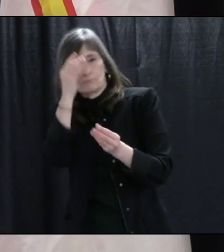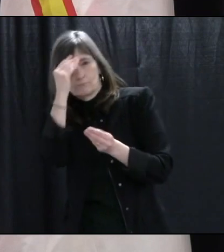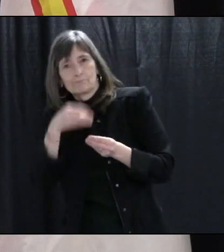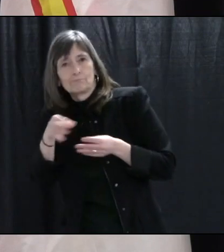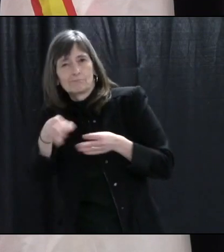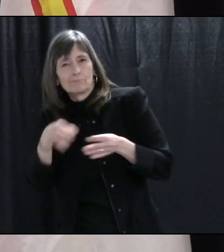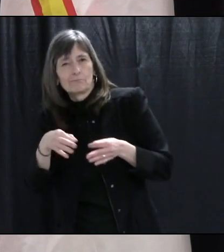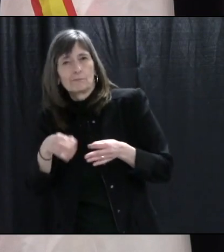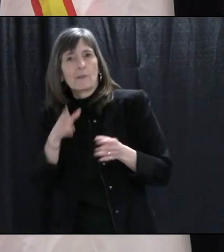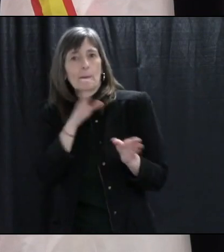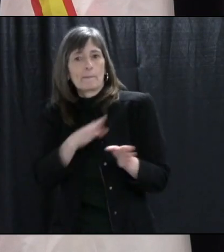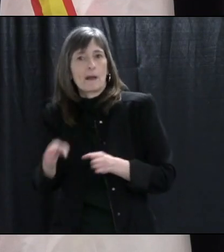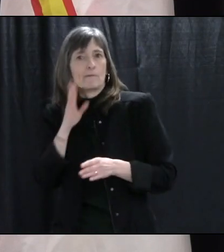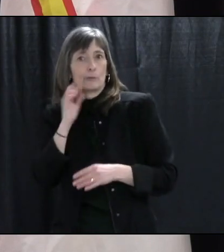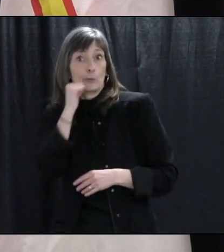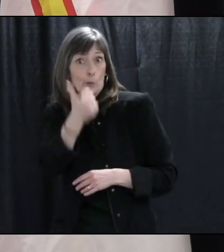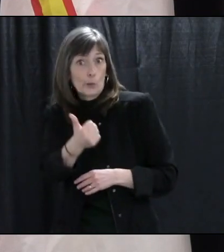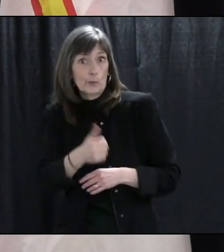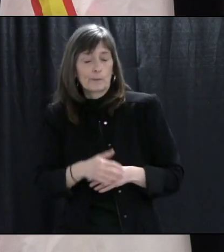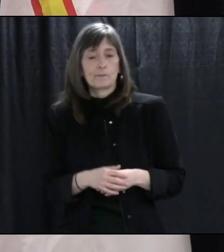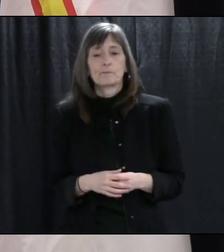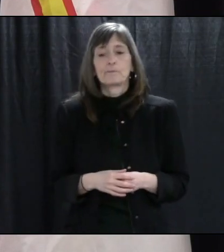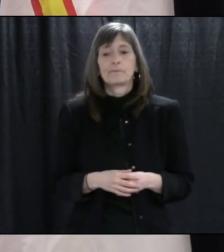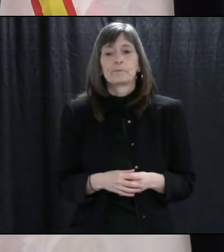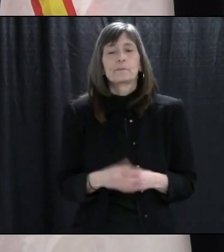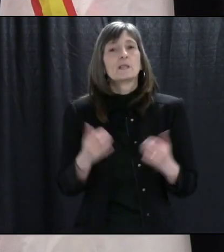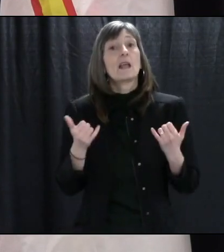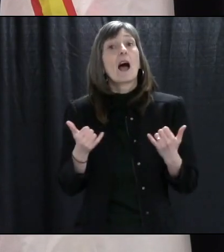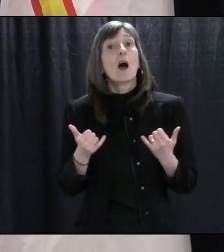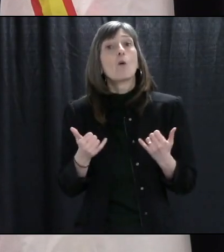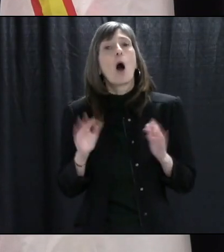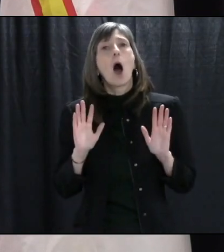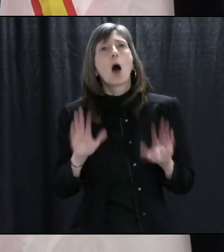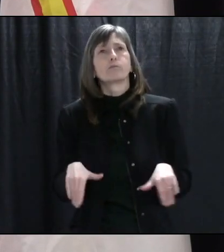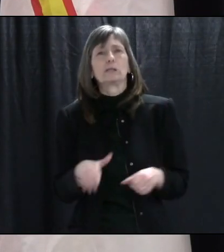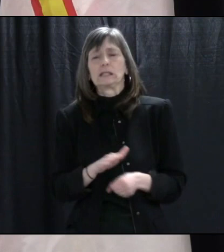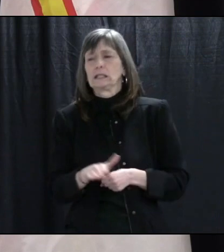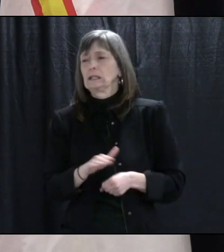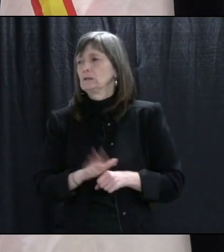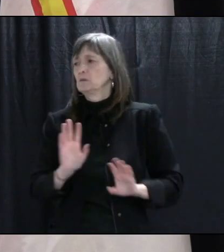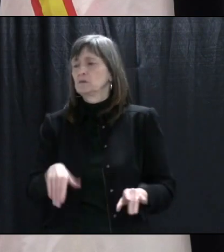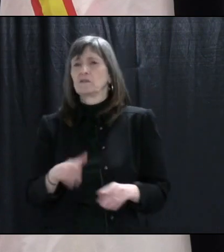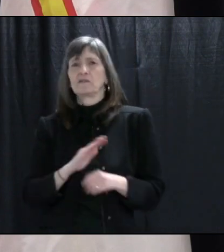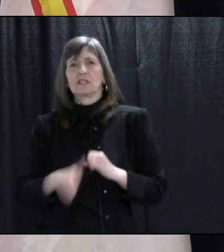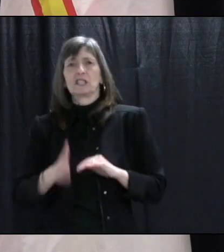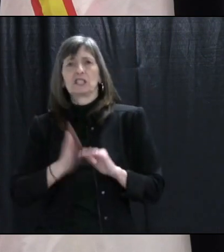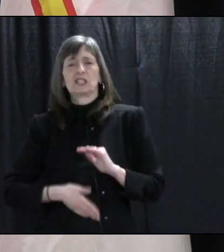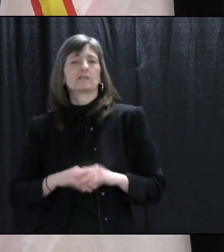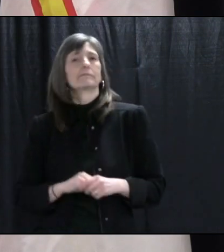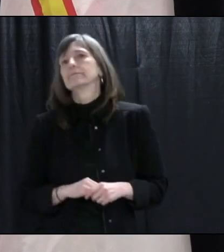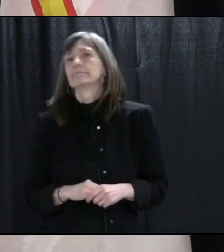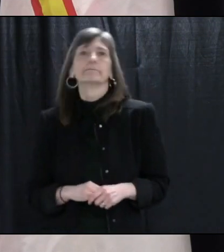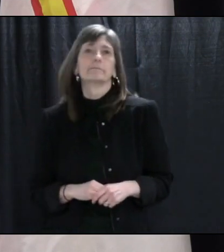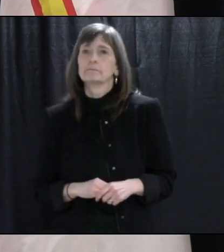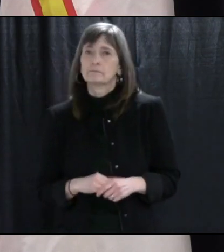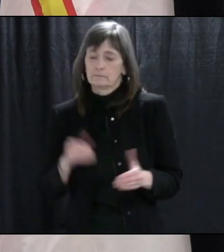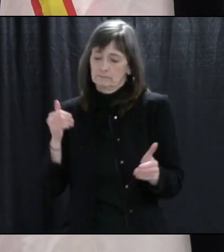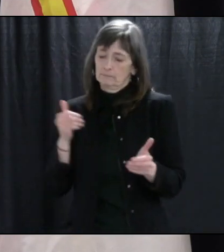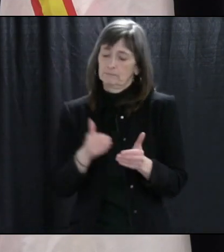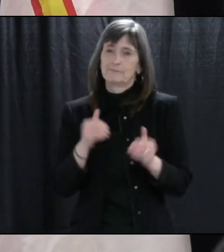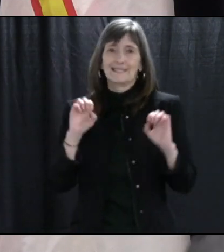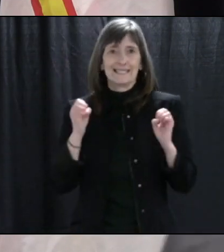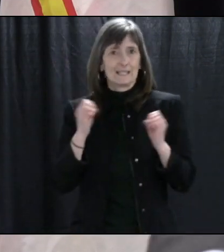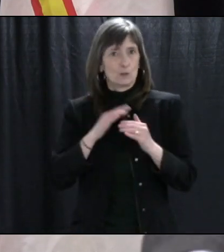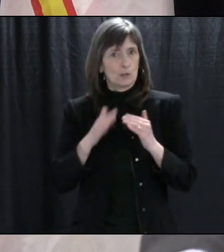and Labradorians. Now is not a time to be complacent. As we head into the Easter weekend, take every